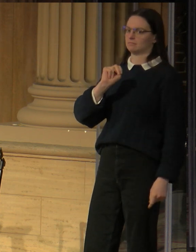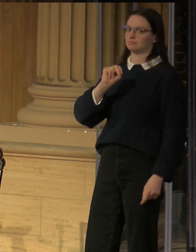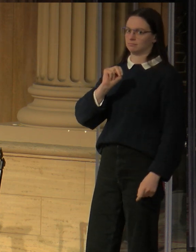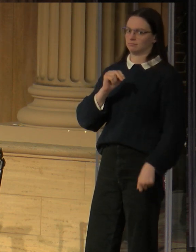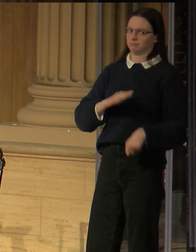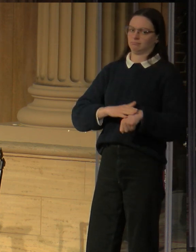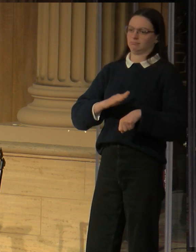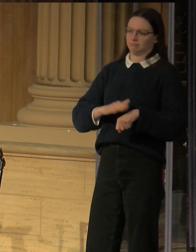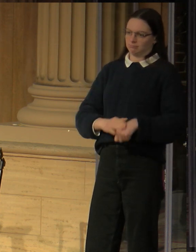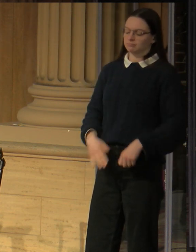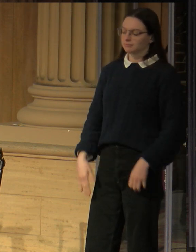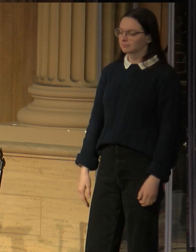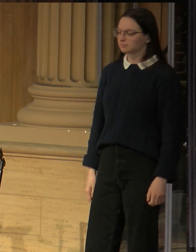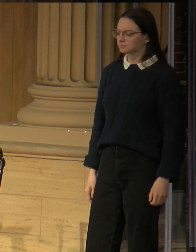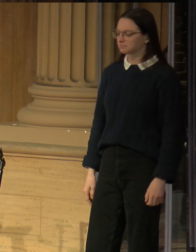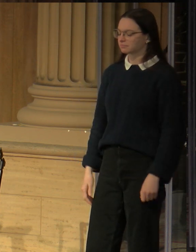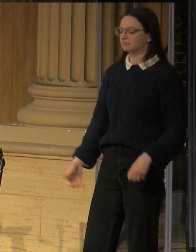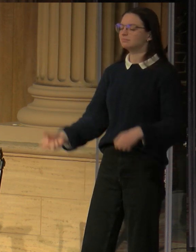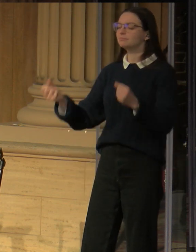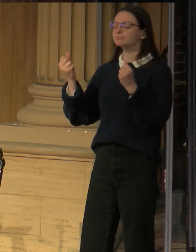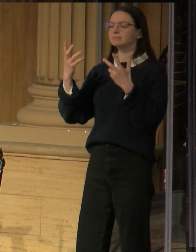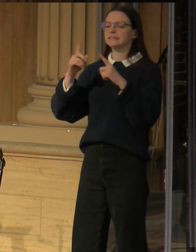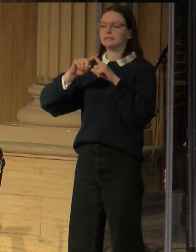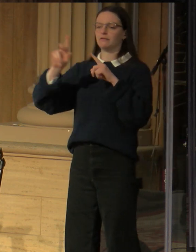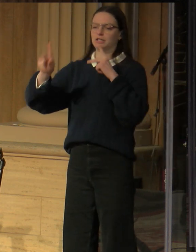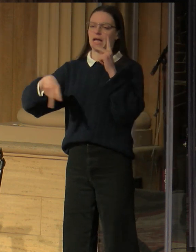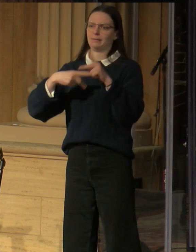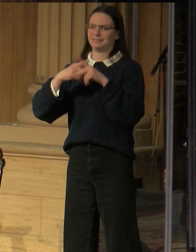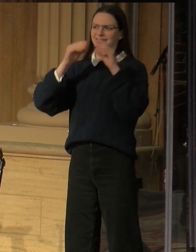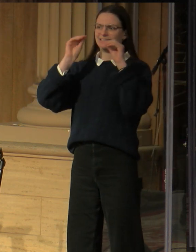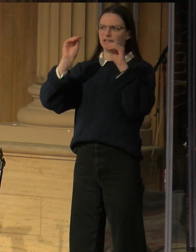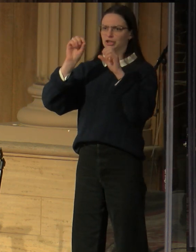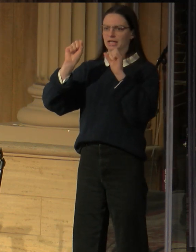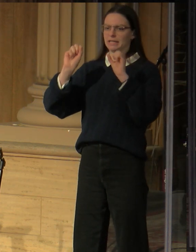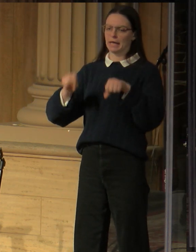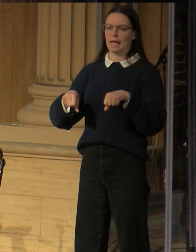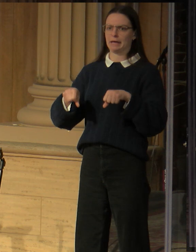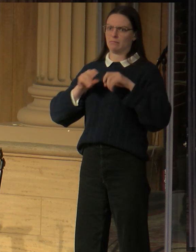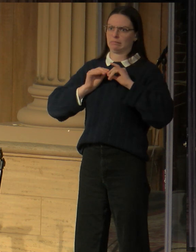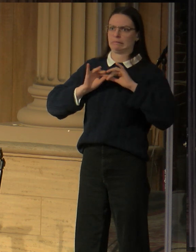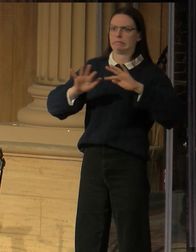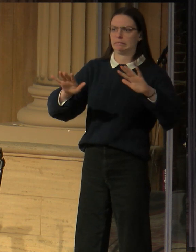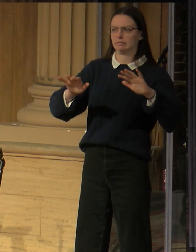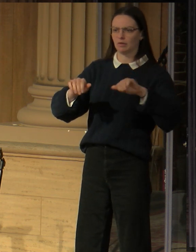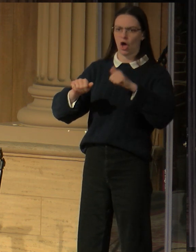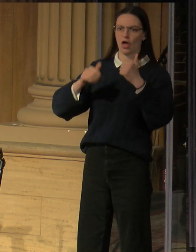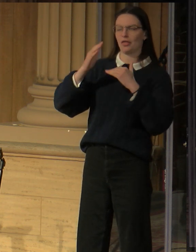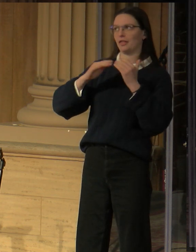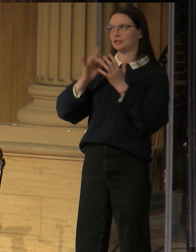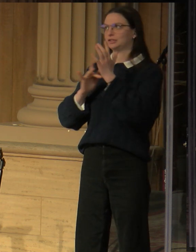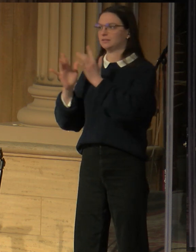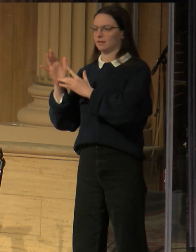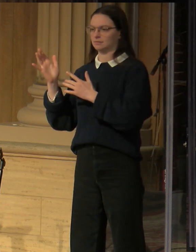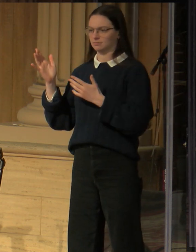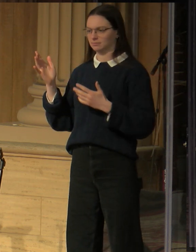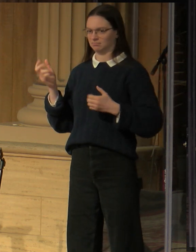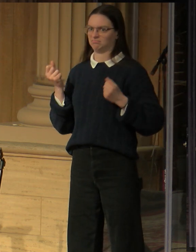And there are lots of different forms of teaching that can spread and be alternatives to the true Jesus, alternatives to the true